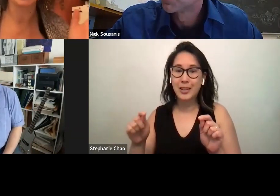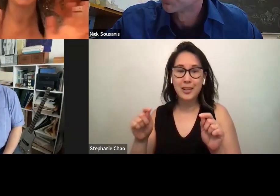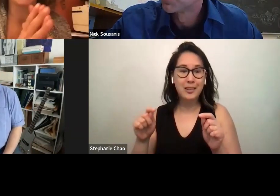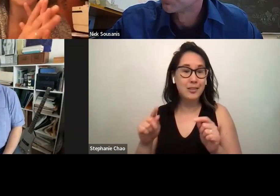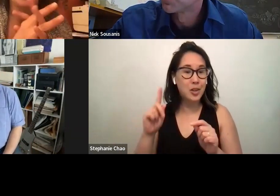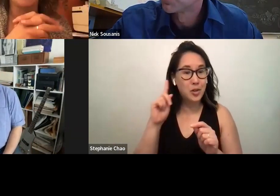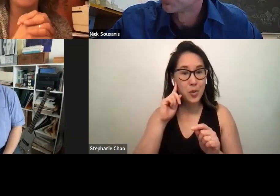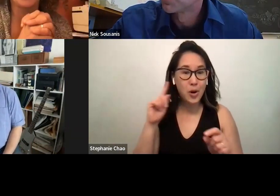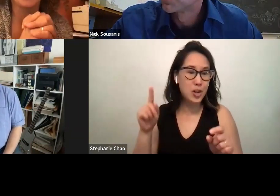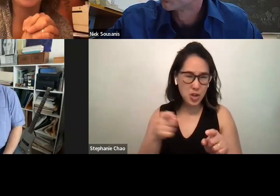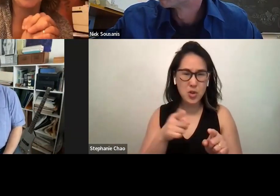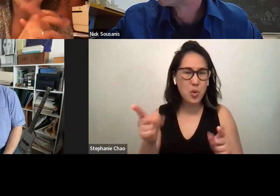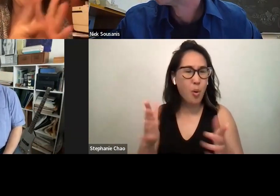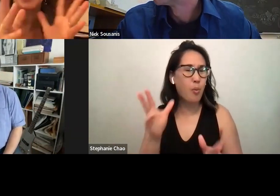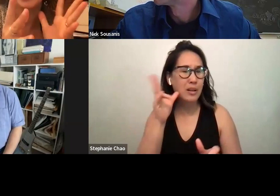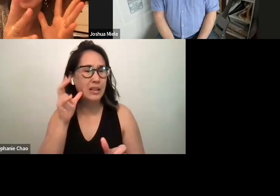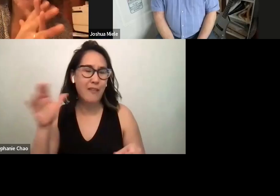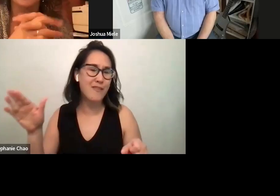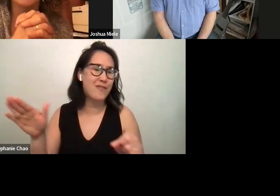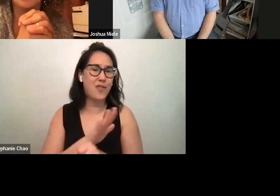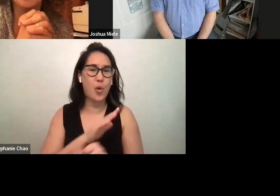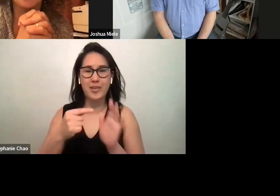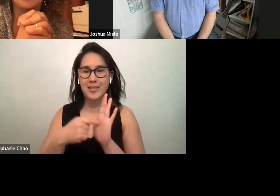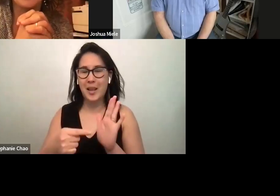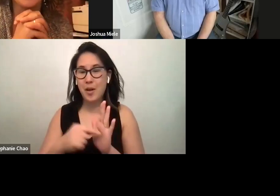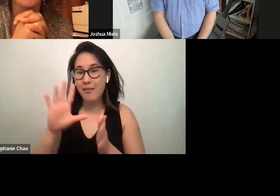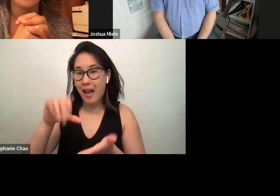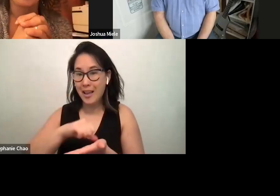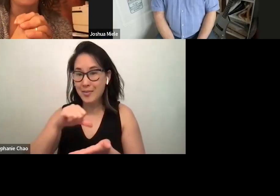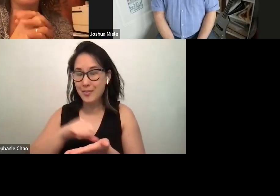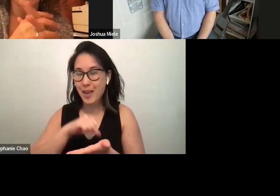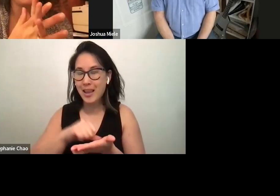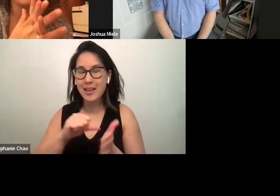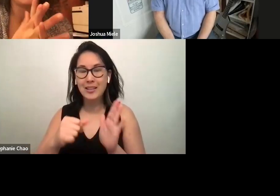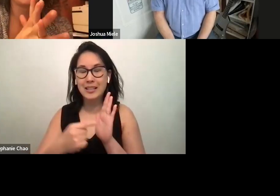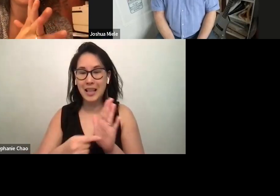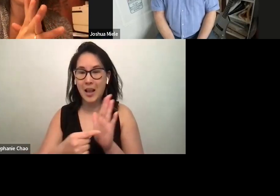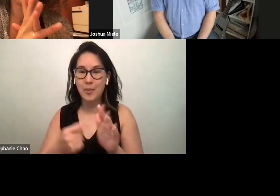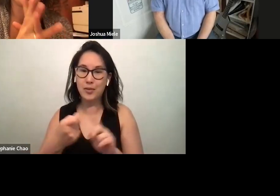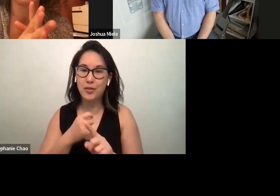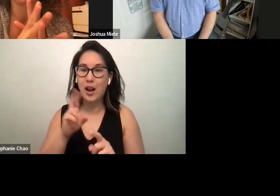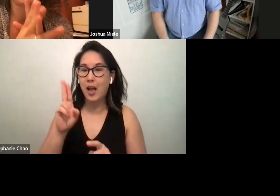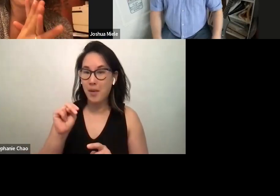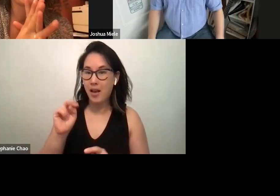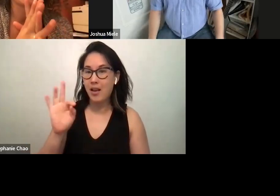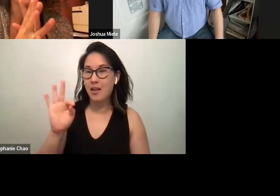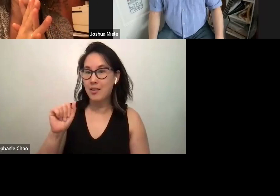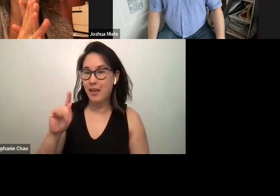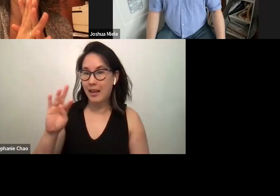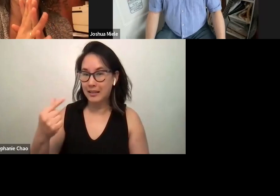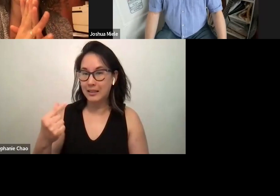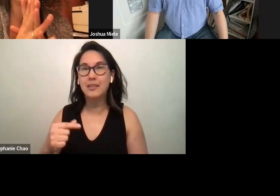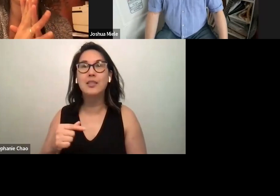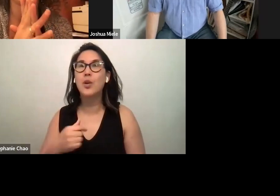full samples of the 5-page sample from Unflattening. I would love to just hear your general